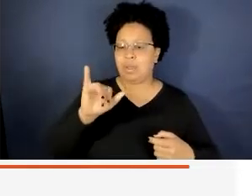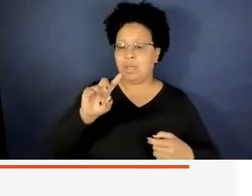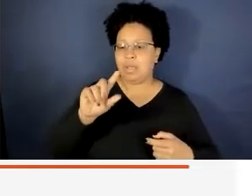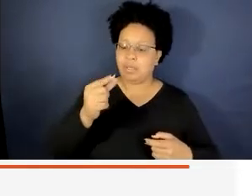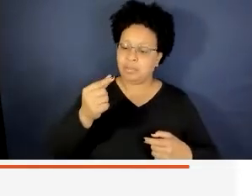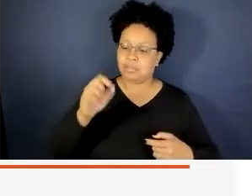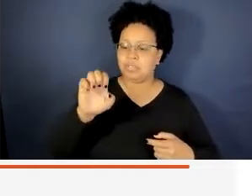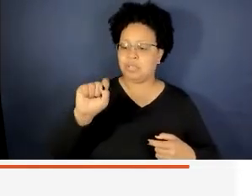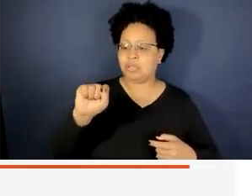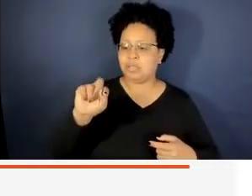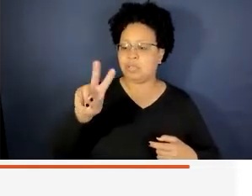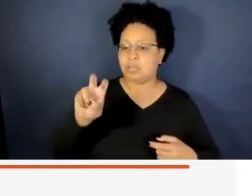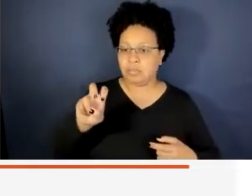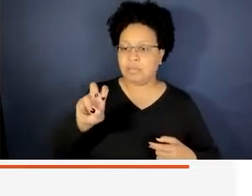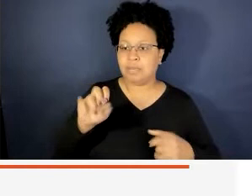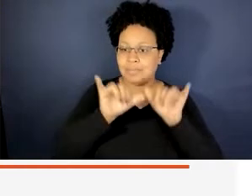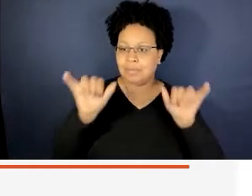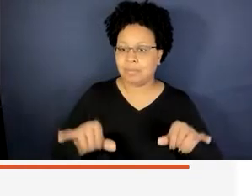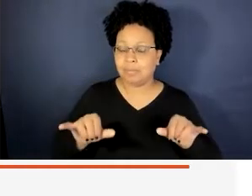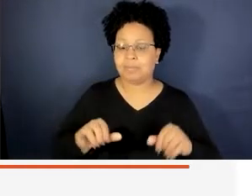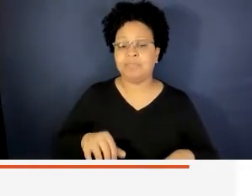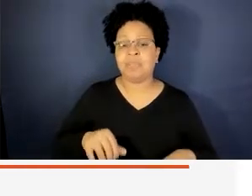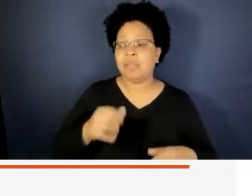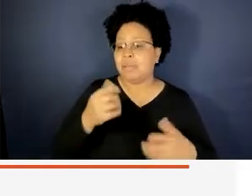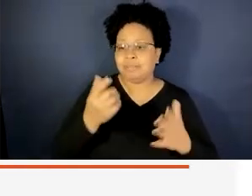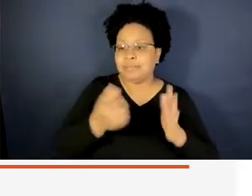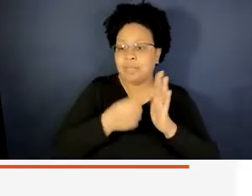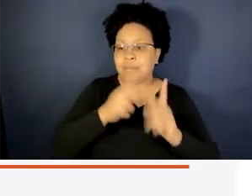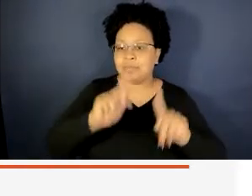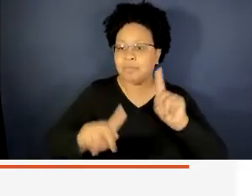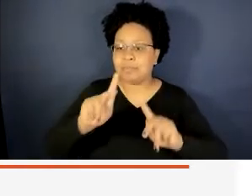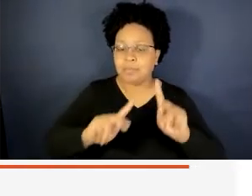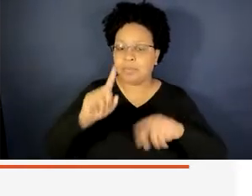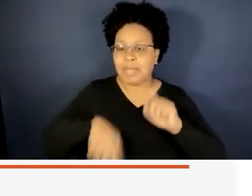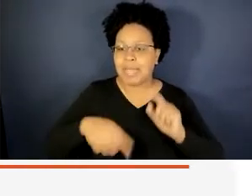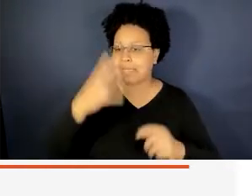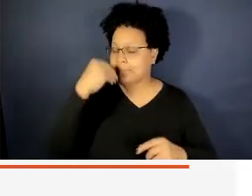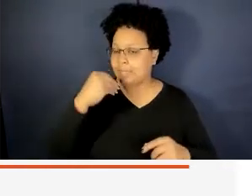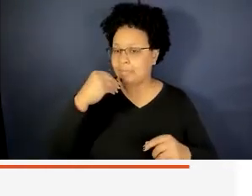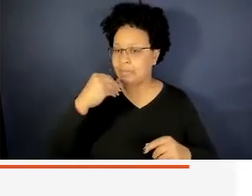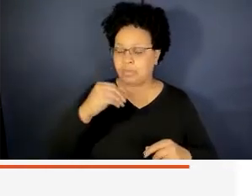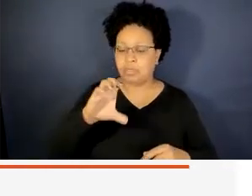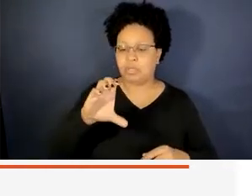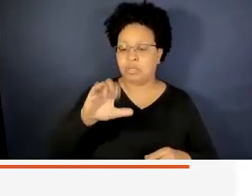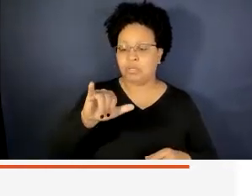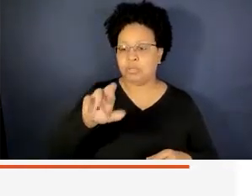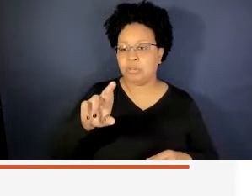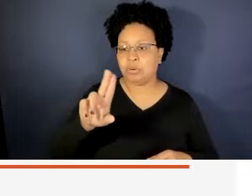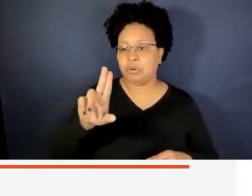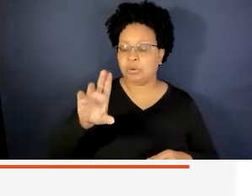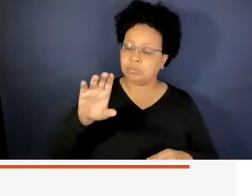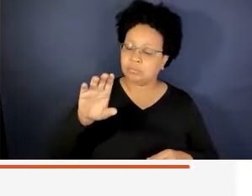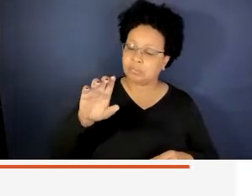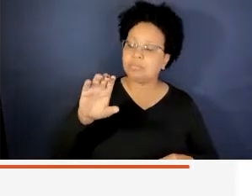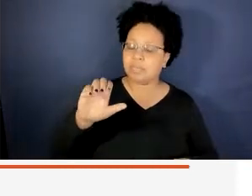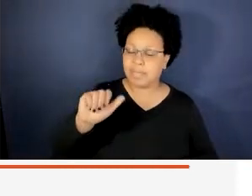And also insomnia, which means that people don't sleep well because it impacts your circadian rhythm, where it gives you difficult times to sleep. Then